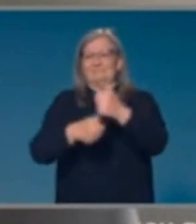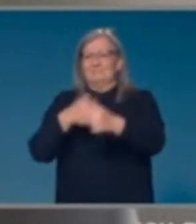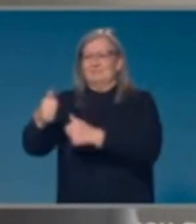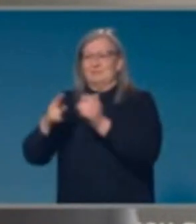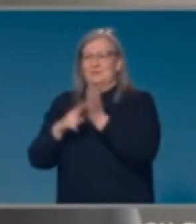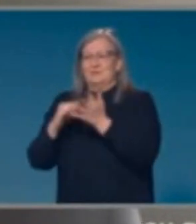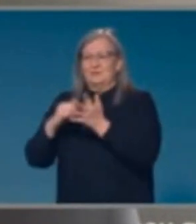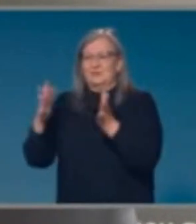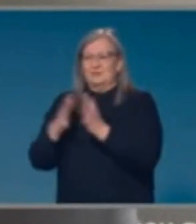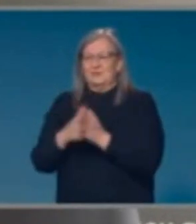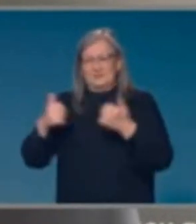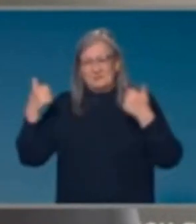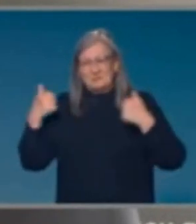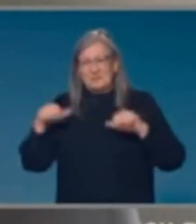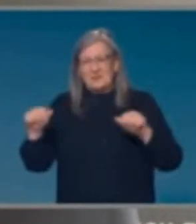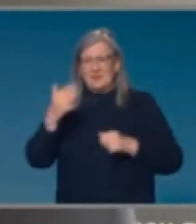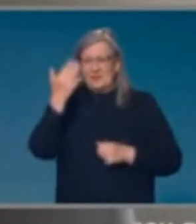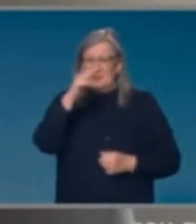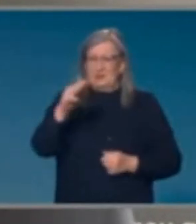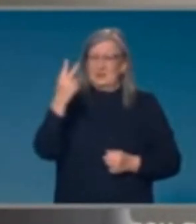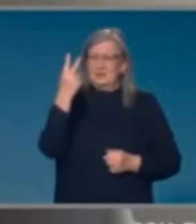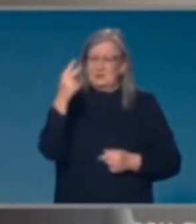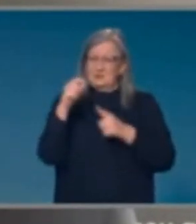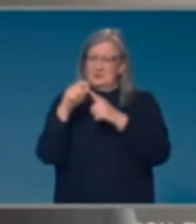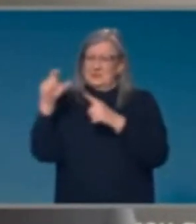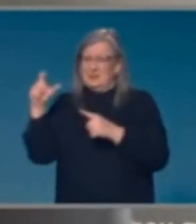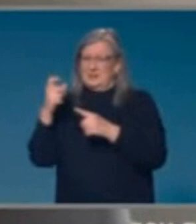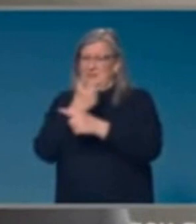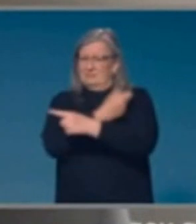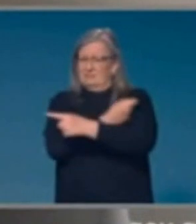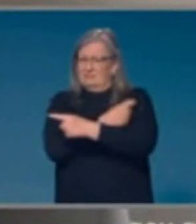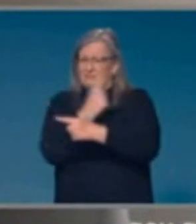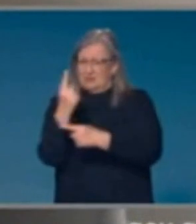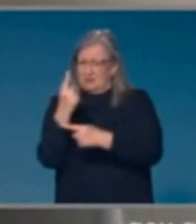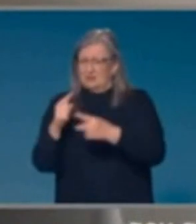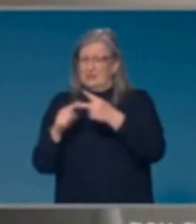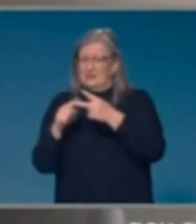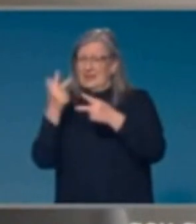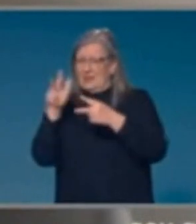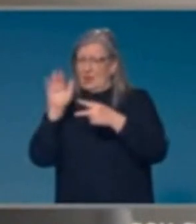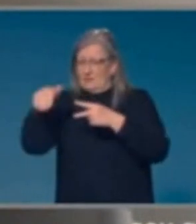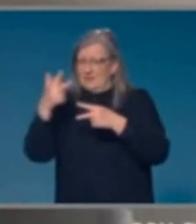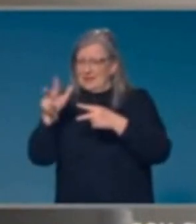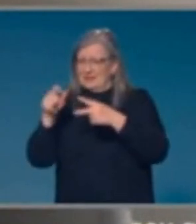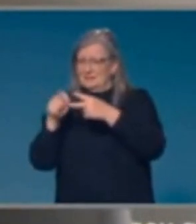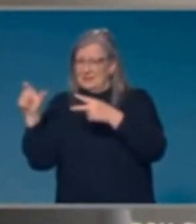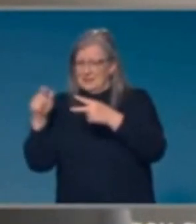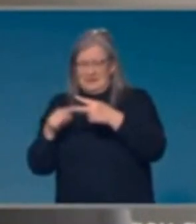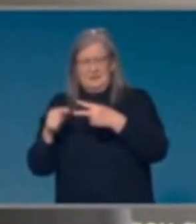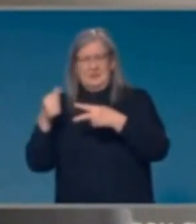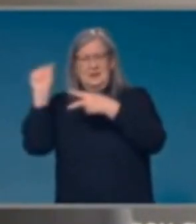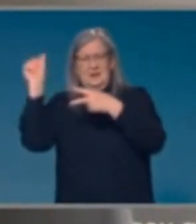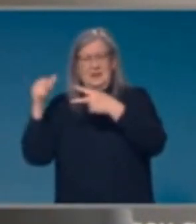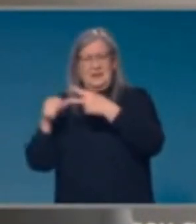achieving the 92% first dose and 80% second dose outcomes, but more